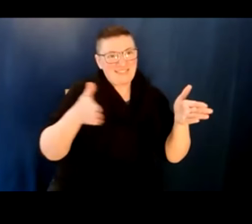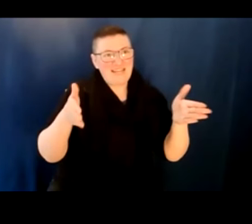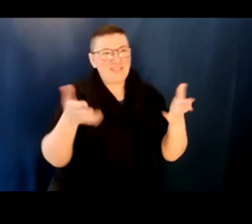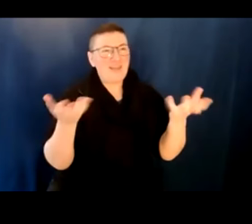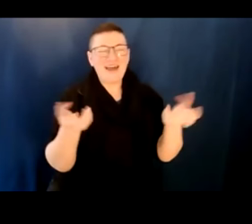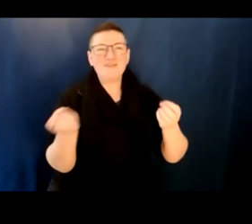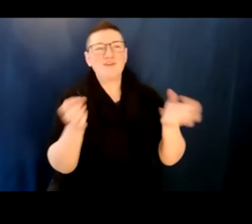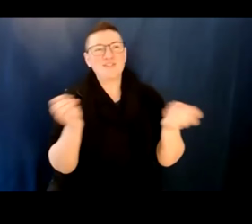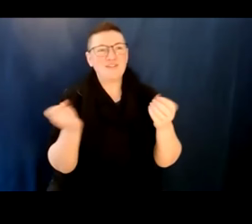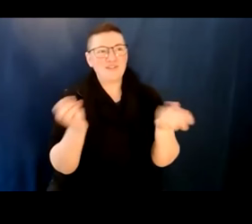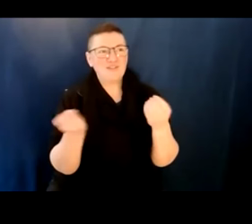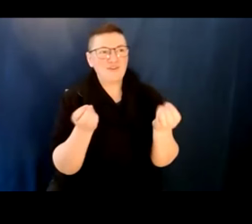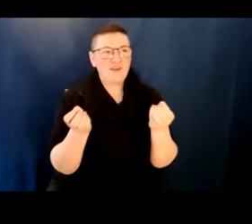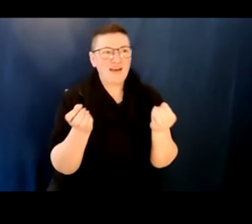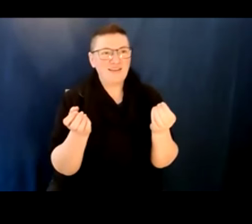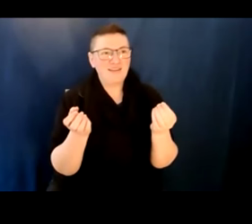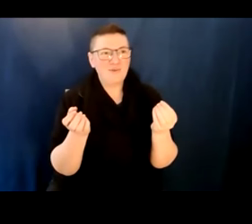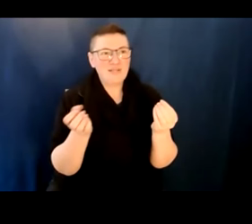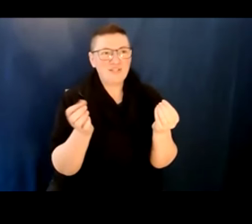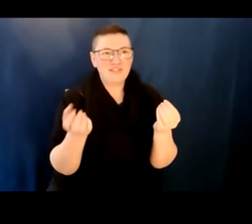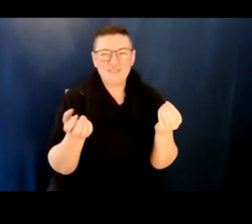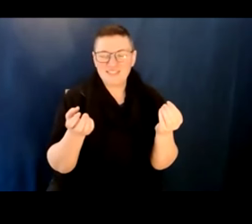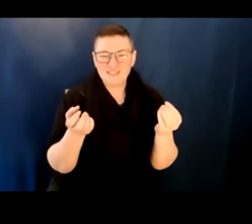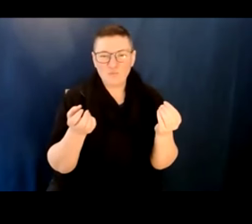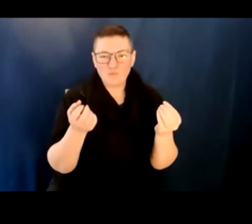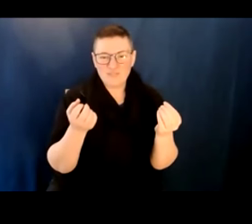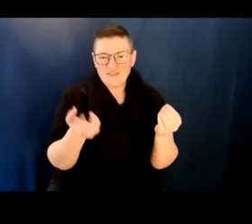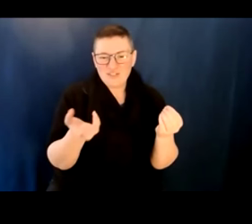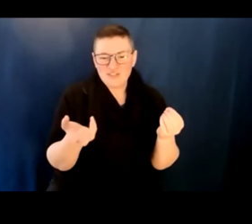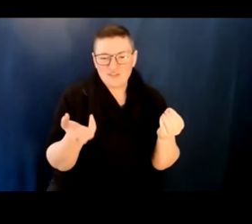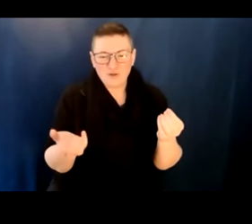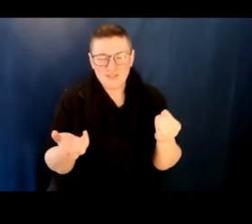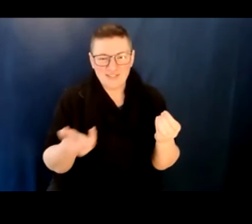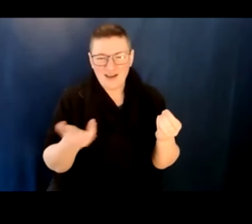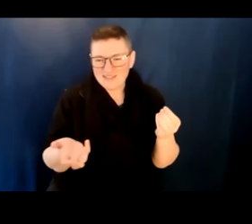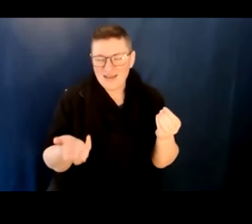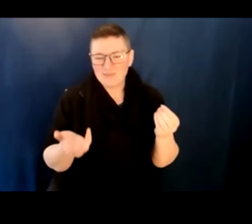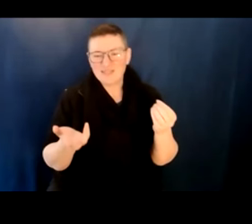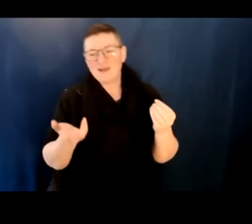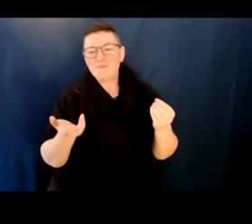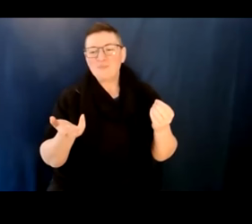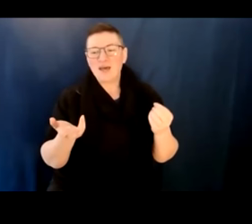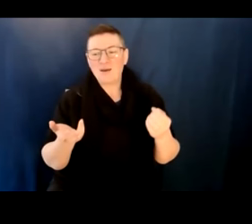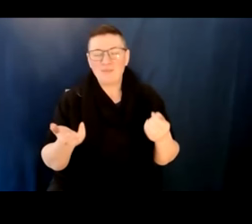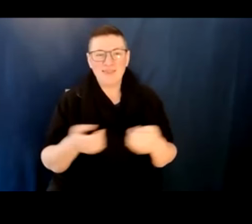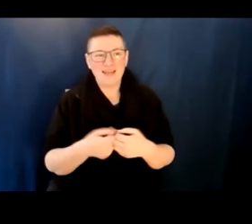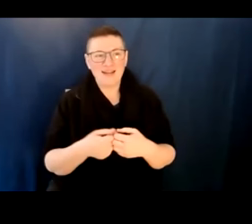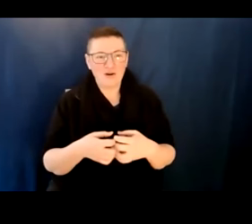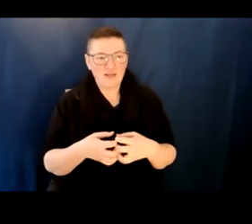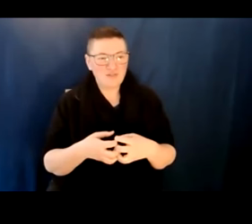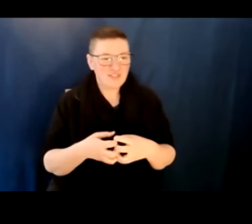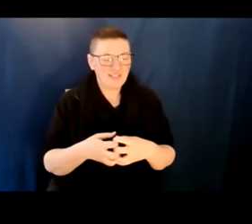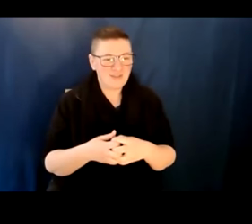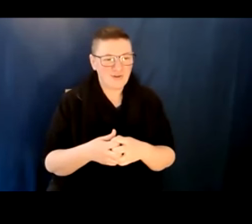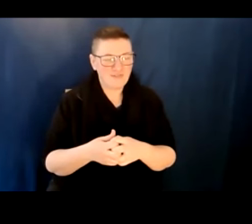did sustain. So like, I don't know, there's sort of questions of definitions of words and concepts that